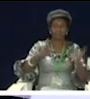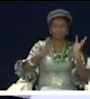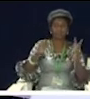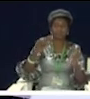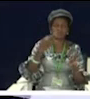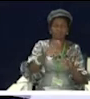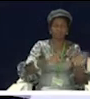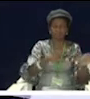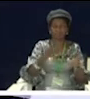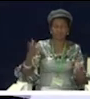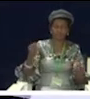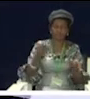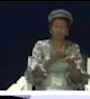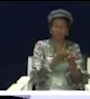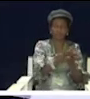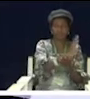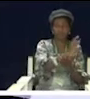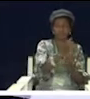the right way,